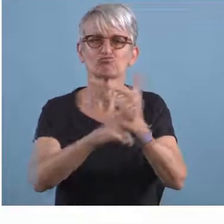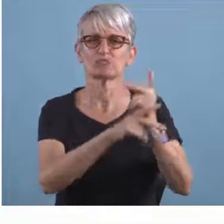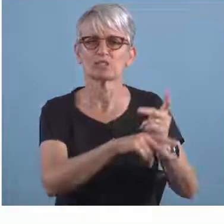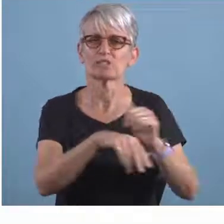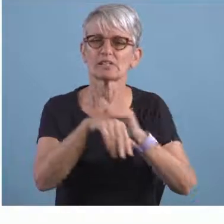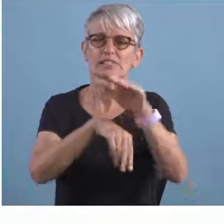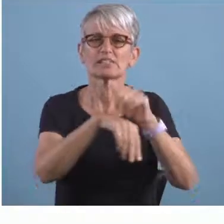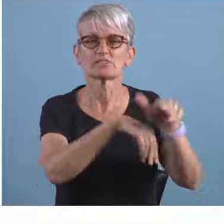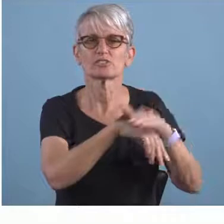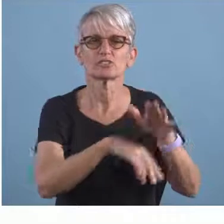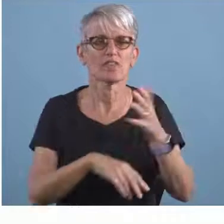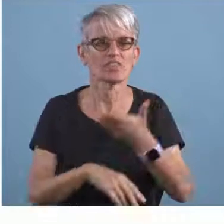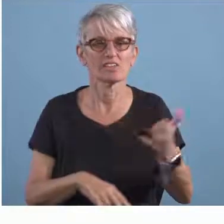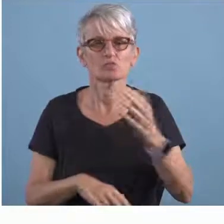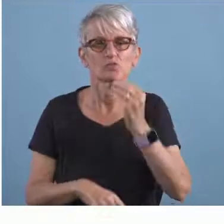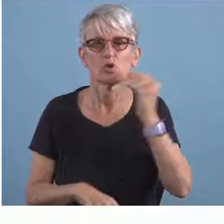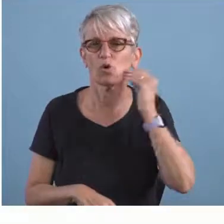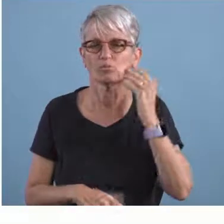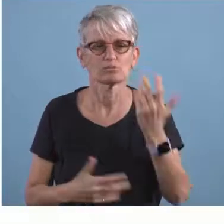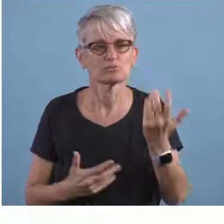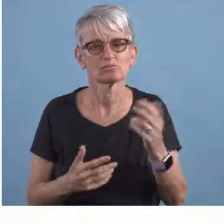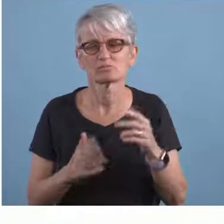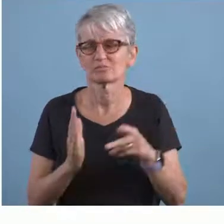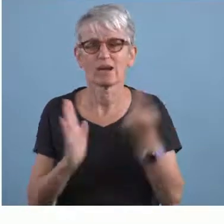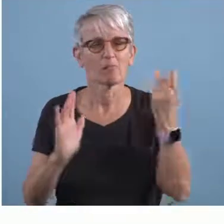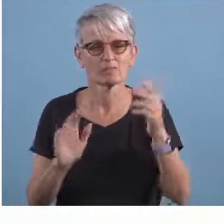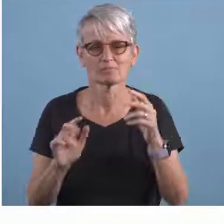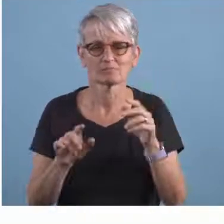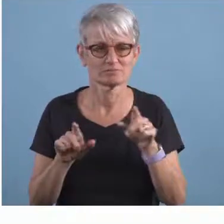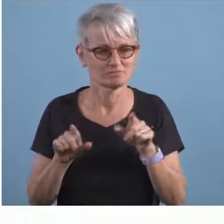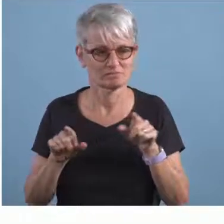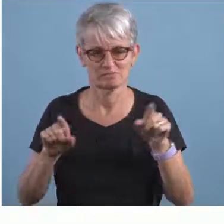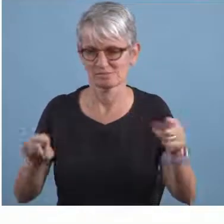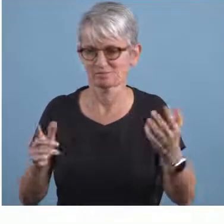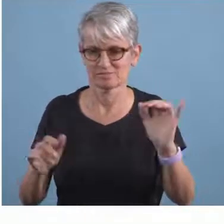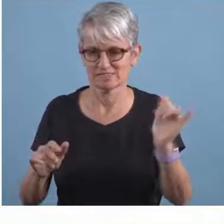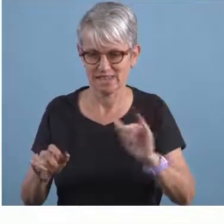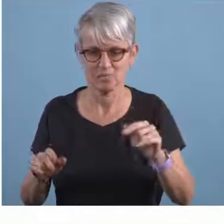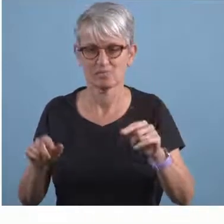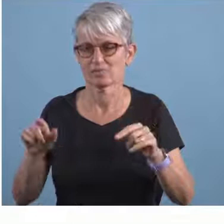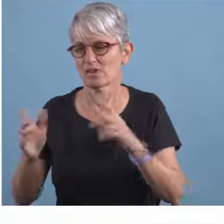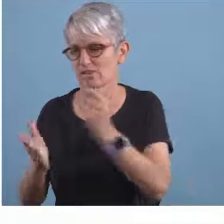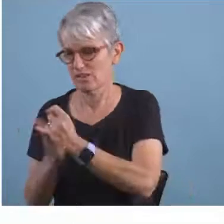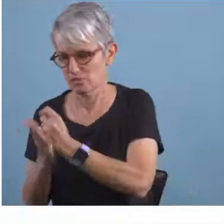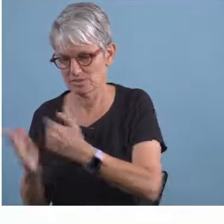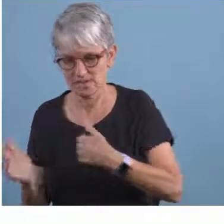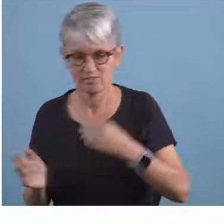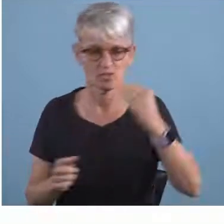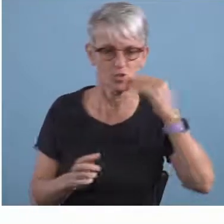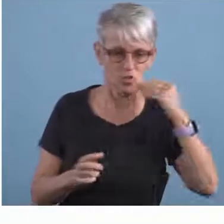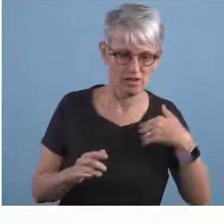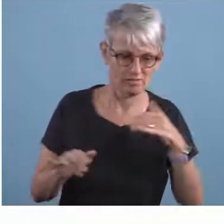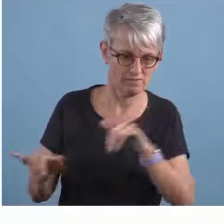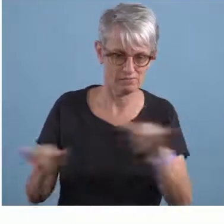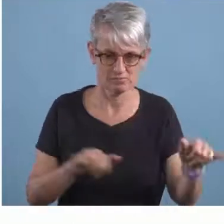home. And it was the same duplicate set of materials that they had, that the therapist had on